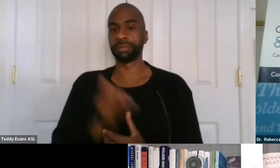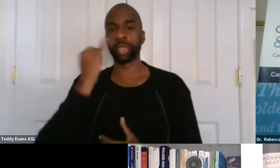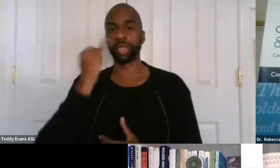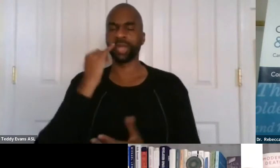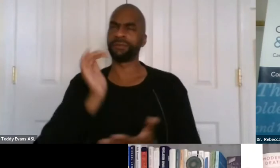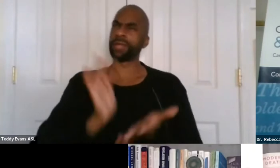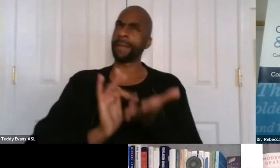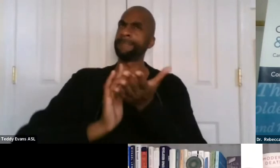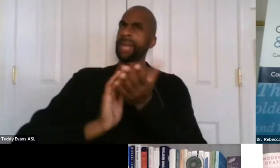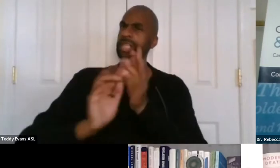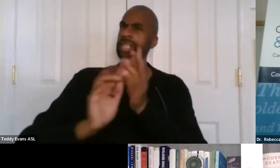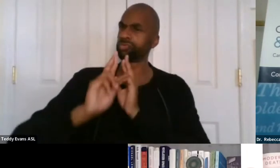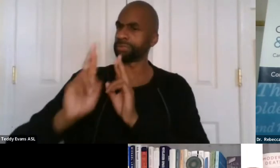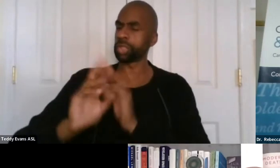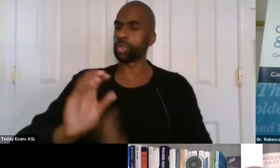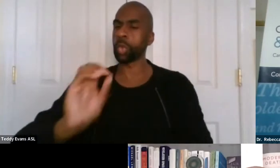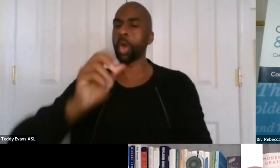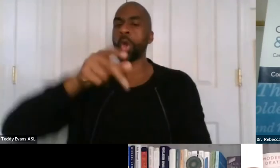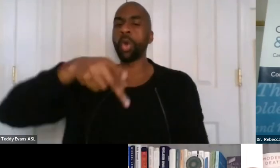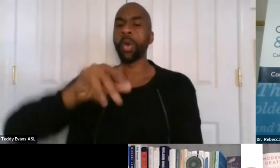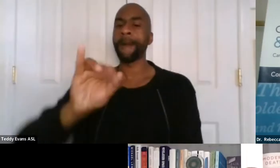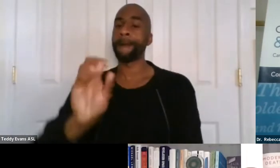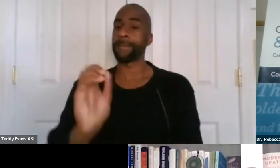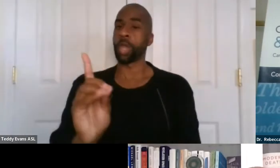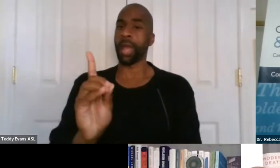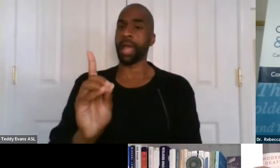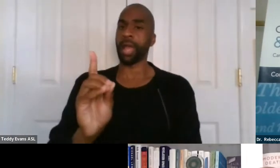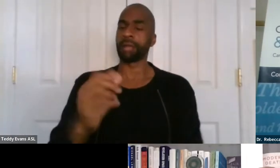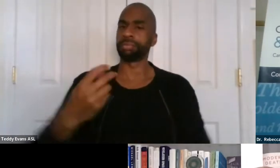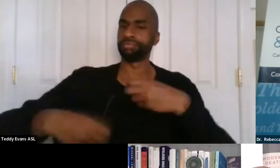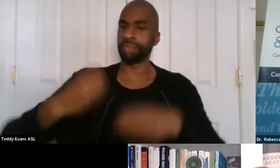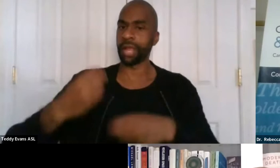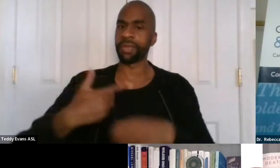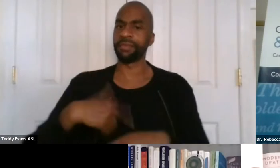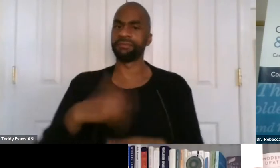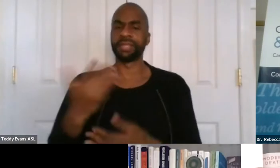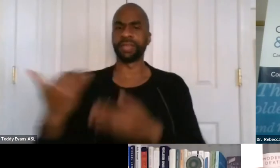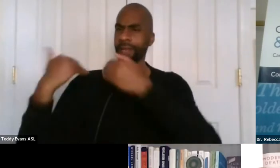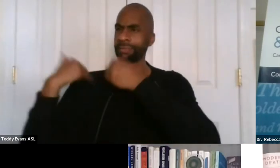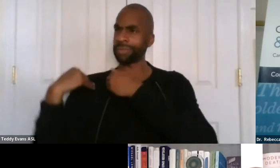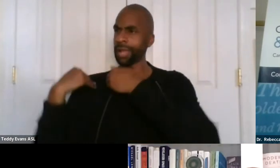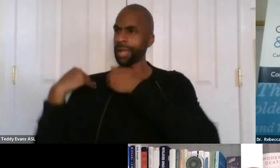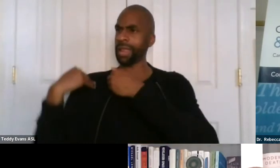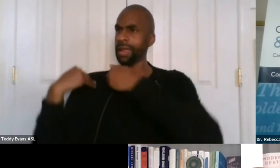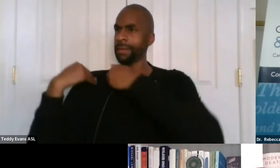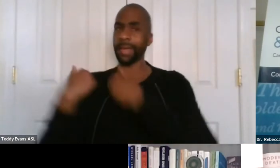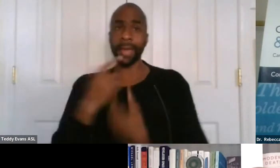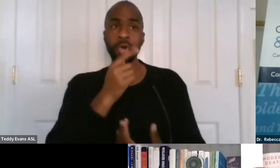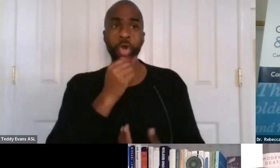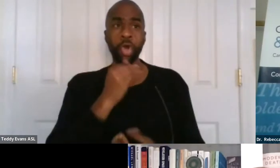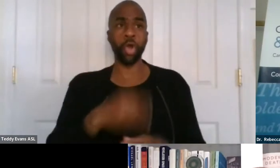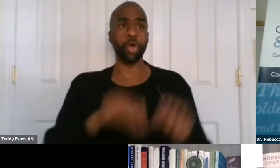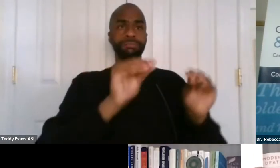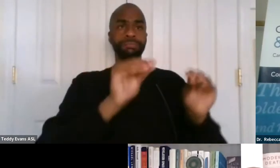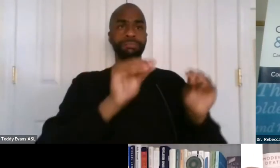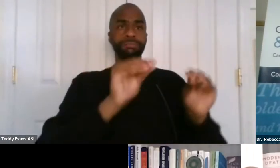to the opioid epidemic, it's largely been putting the blame on this evil company that kind of came in and caused all